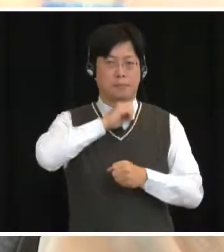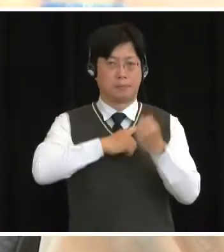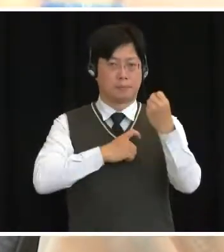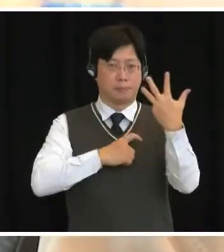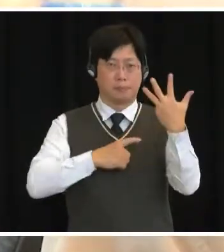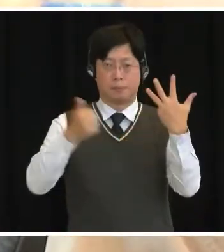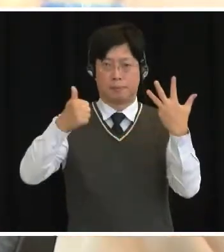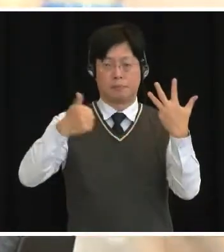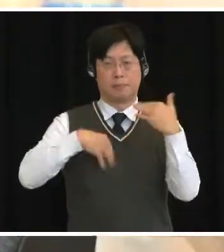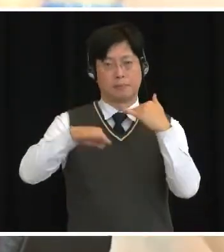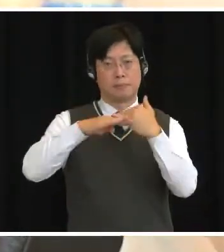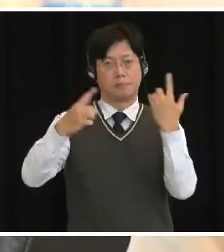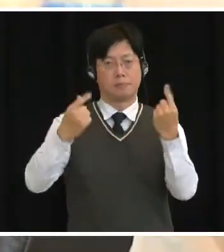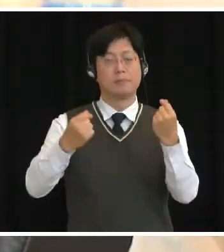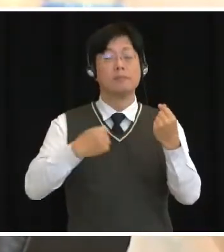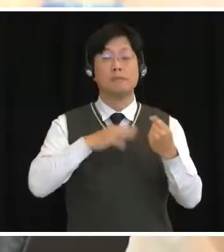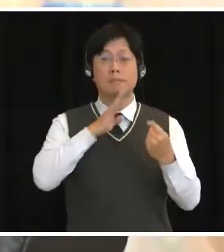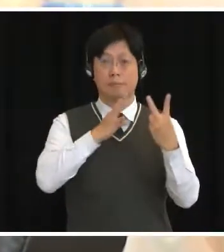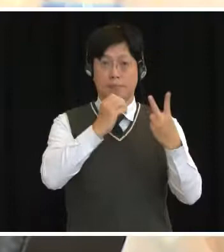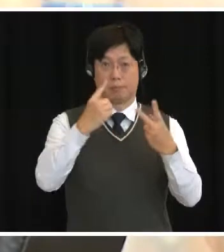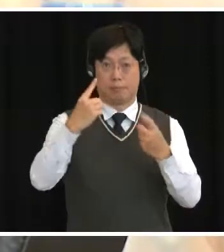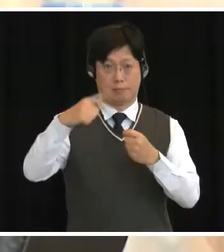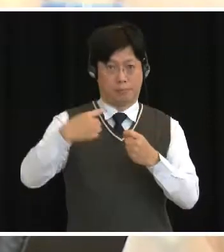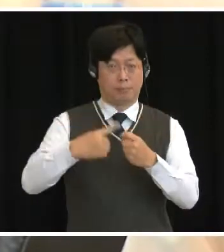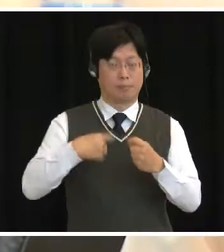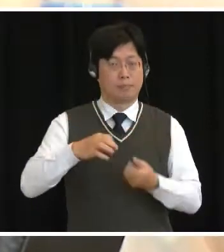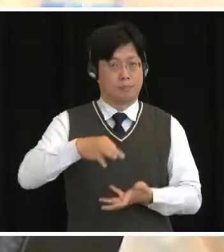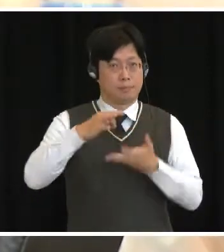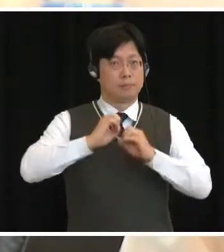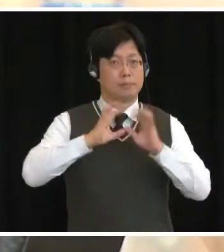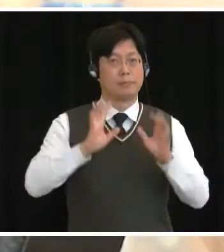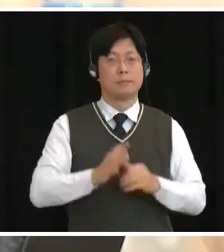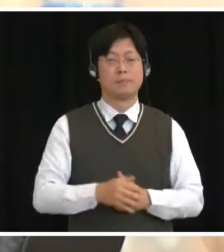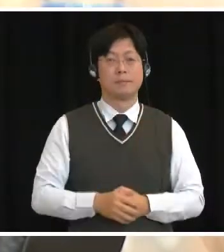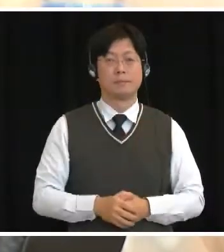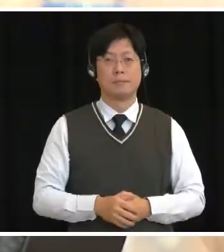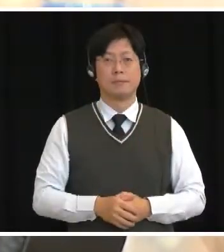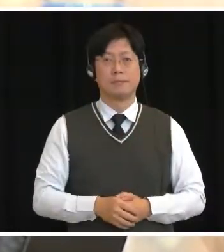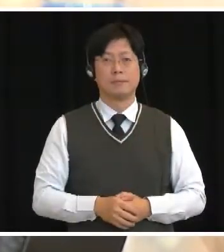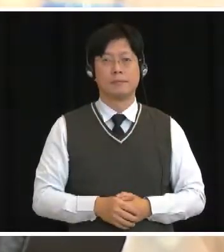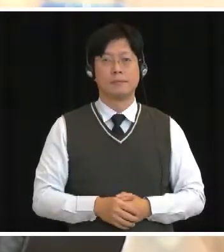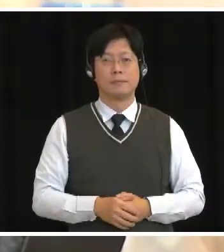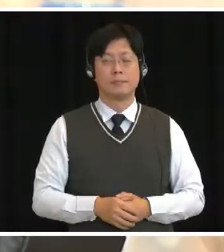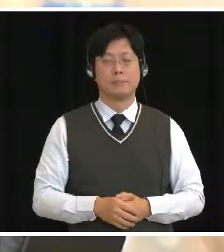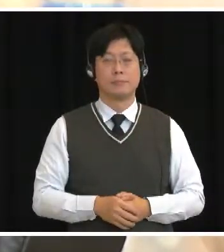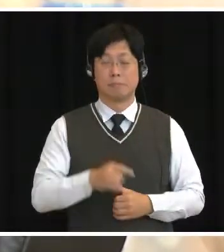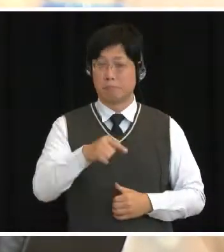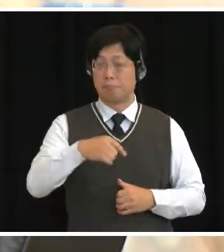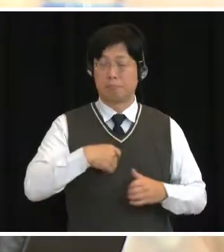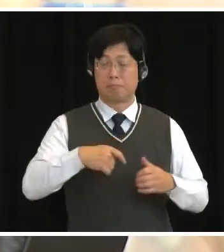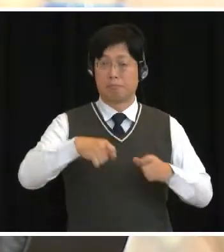the provisions so that girls' marriage age will be